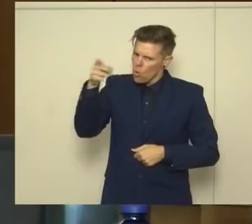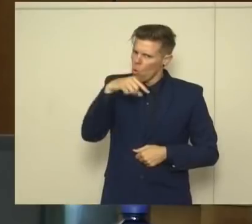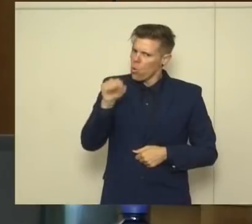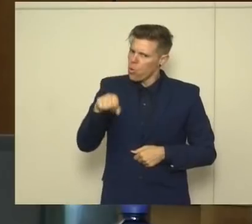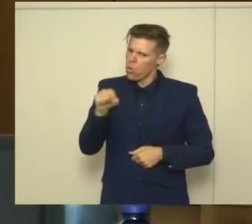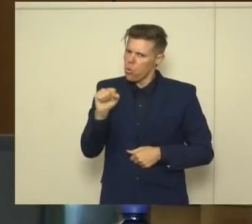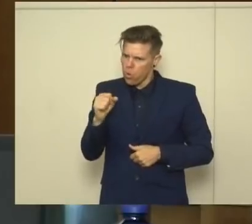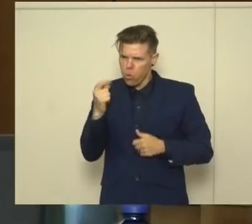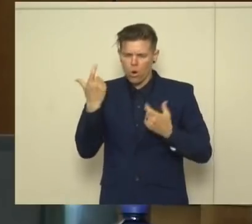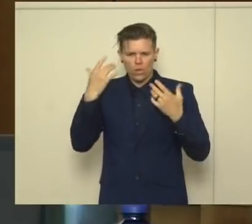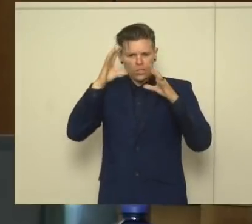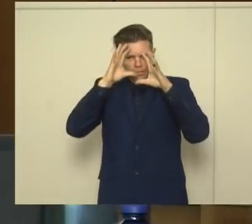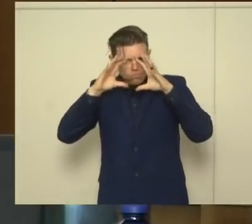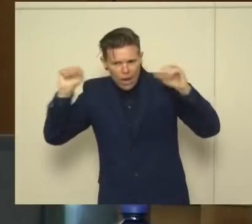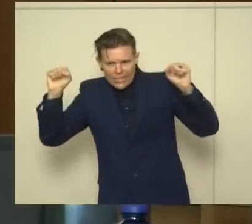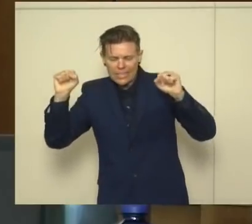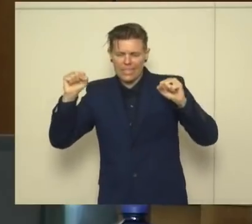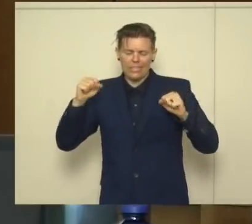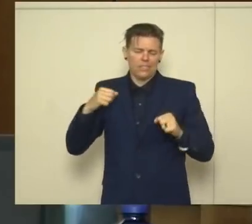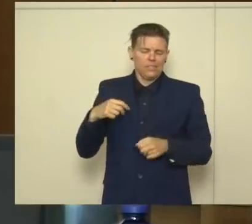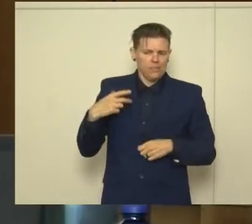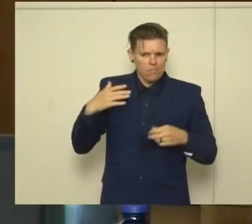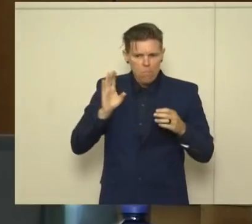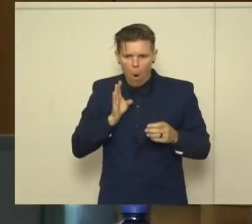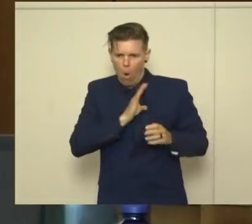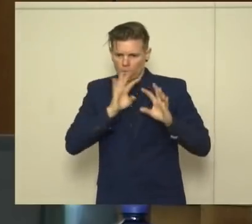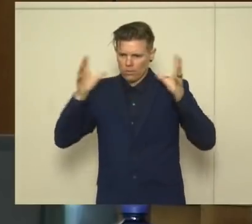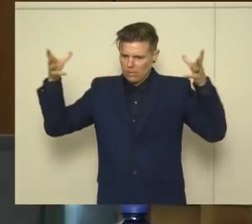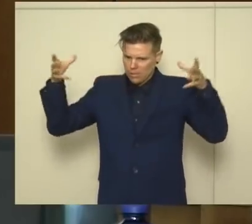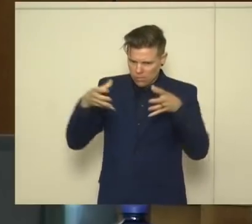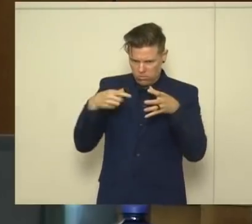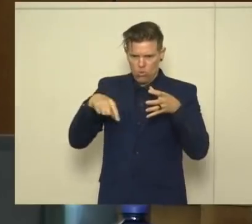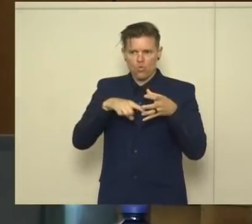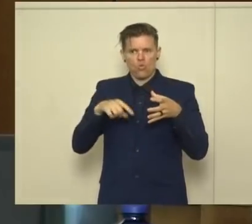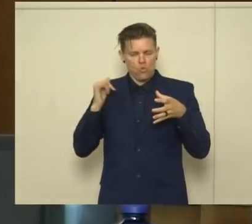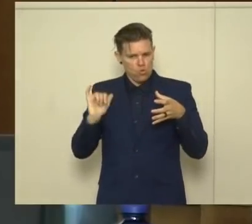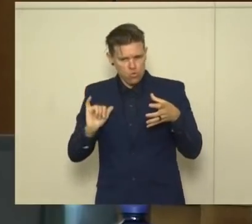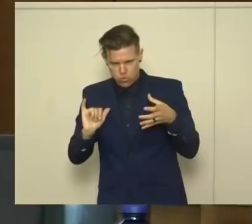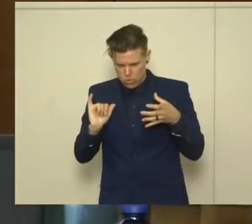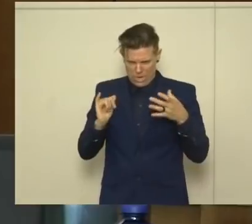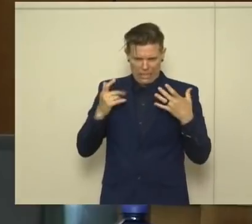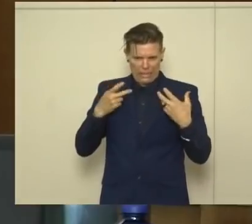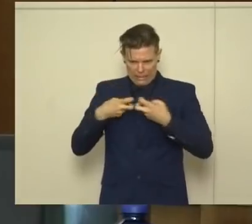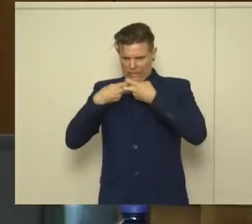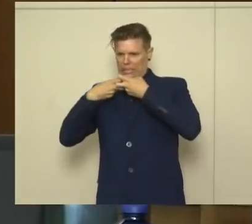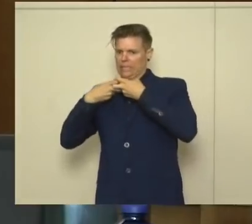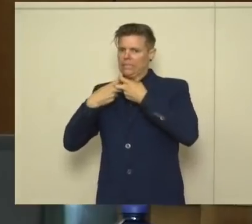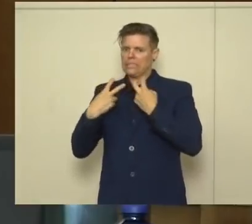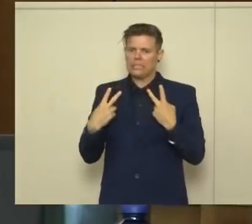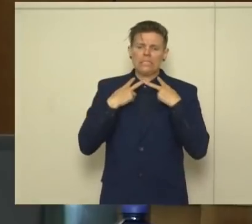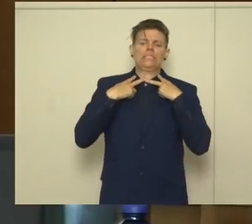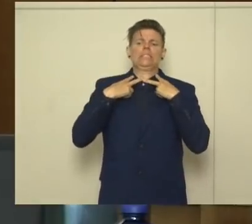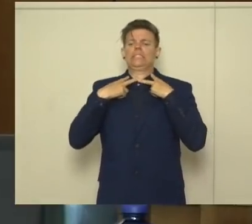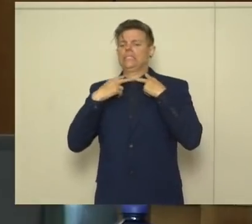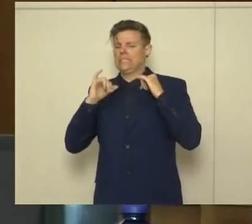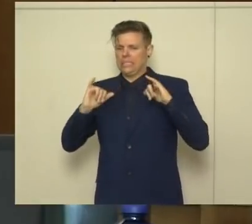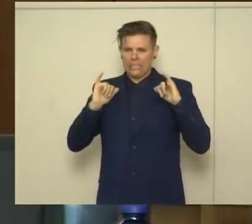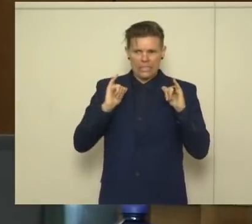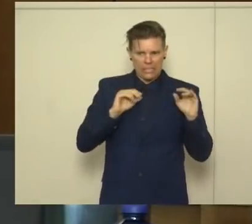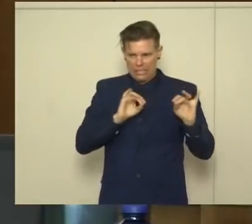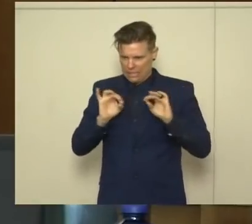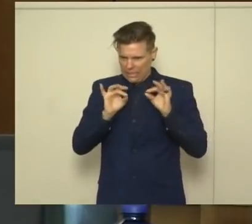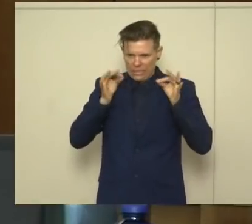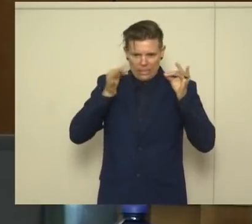positions having to navigate through this. And so that's why we're not forcing a district to bring students back if